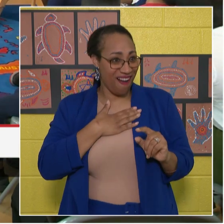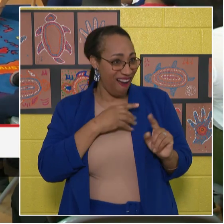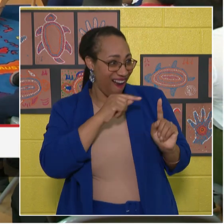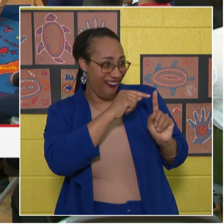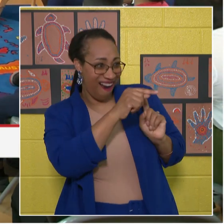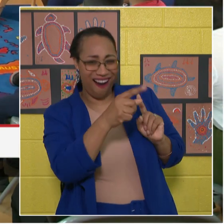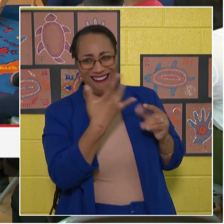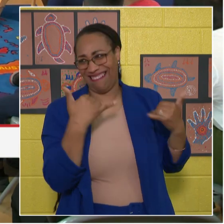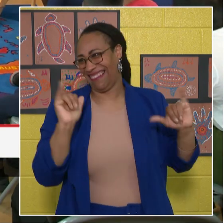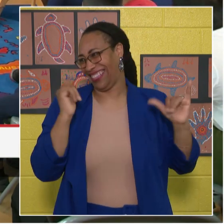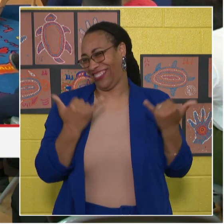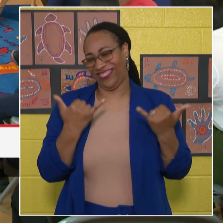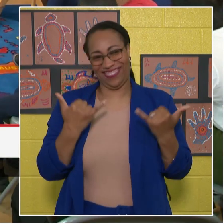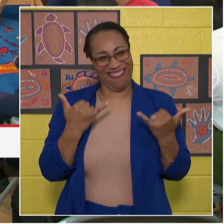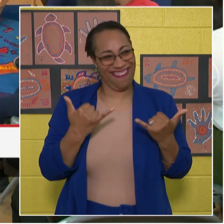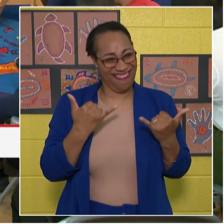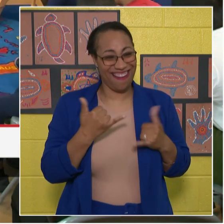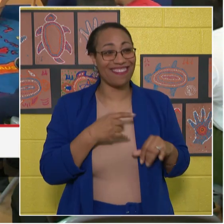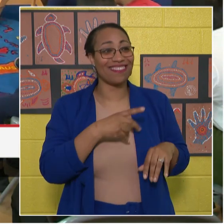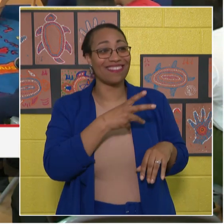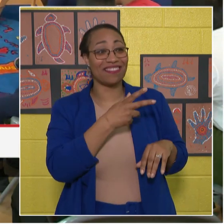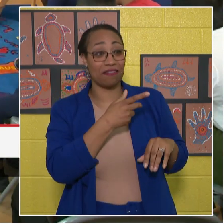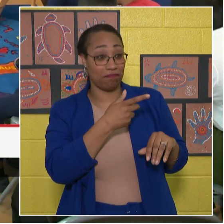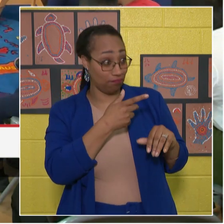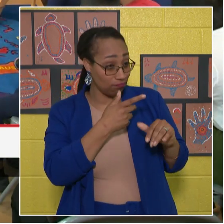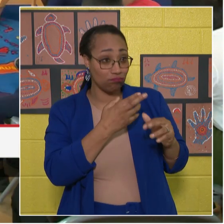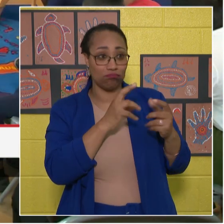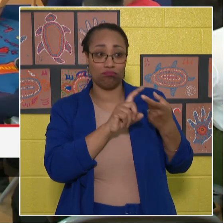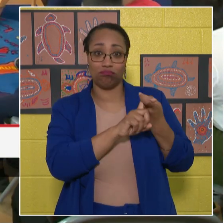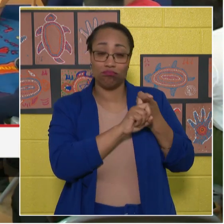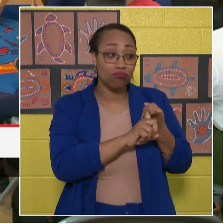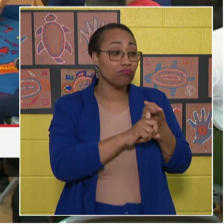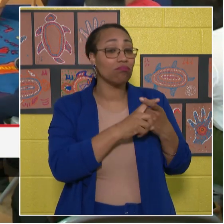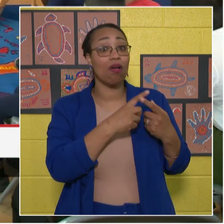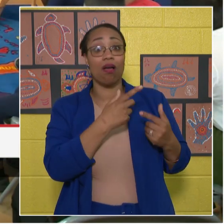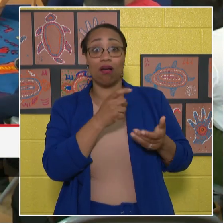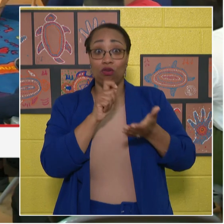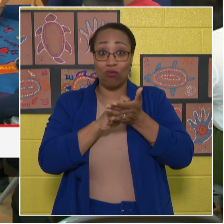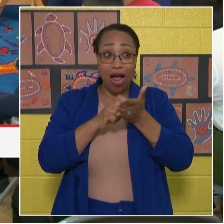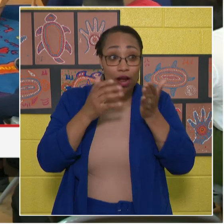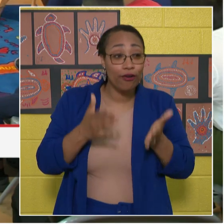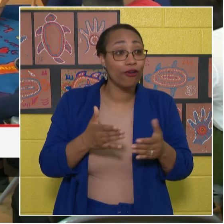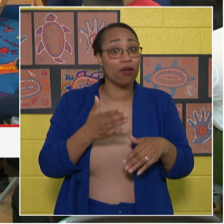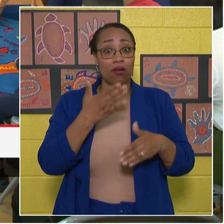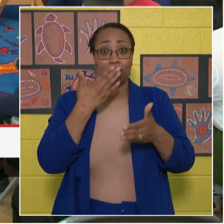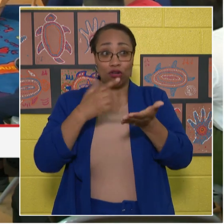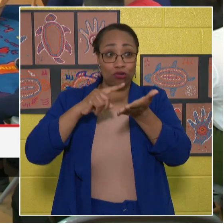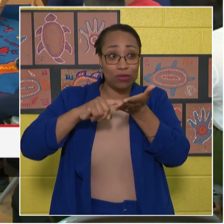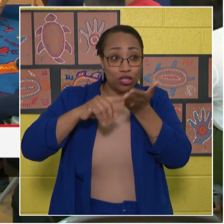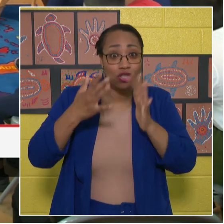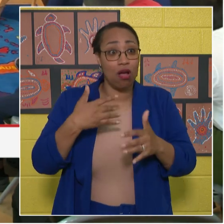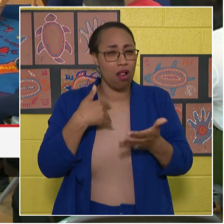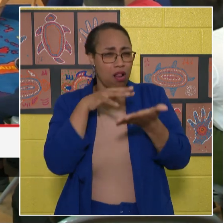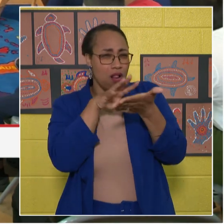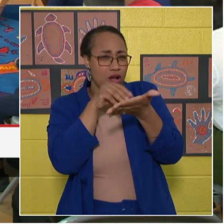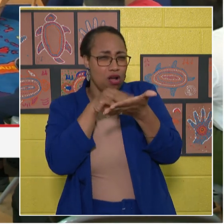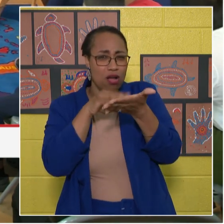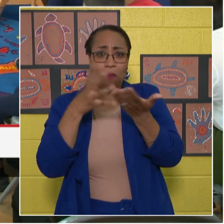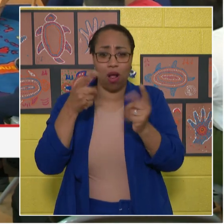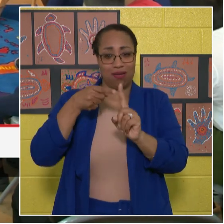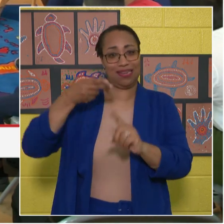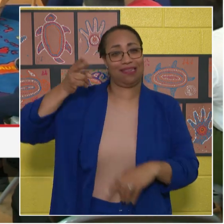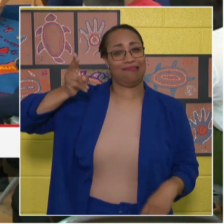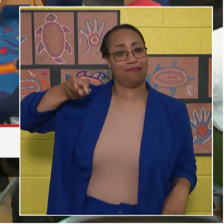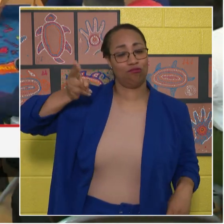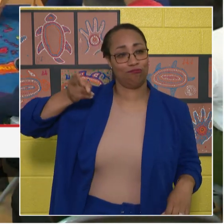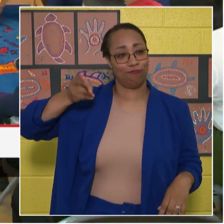writer and researcher and a student of history. So I feel very proud of that. I mentioned